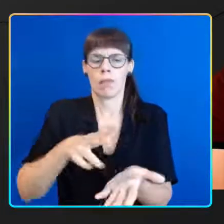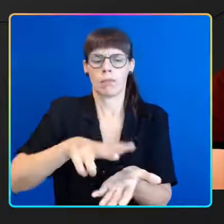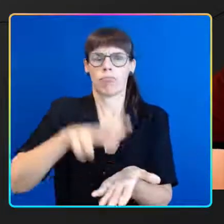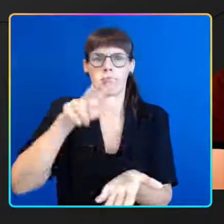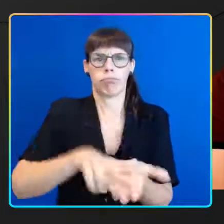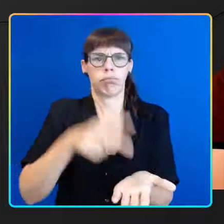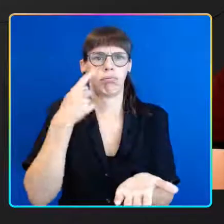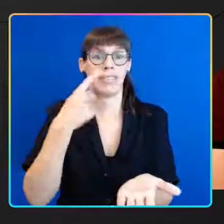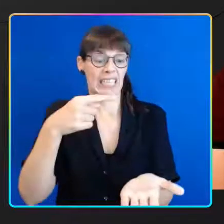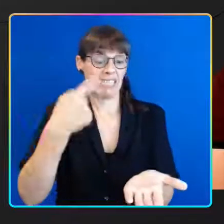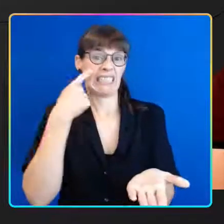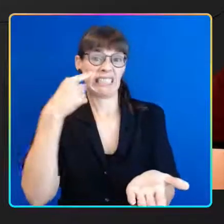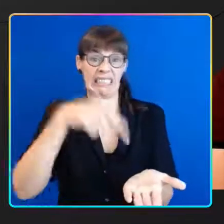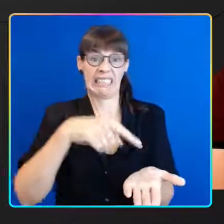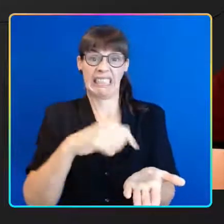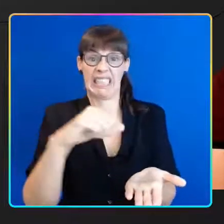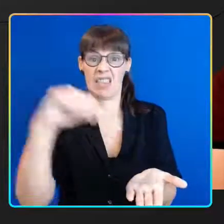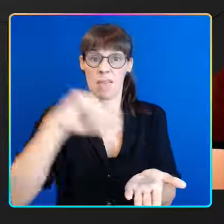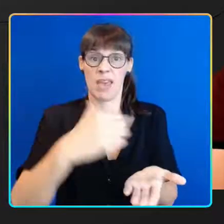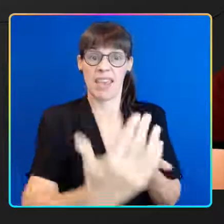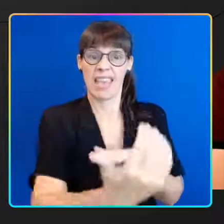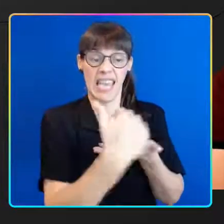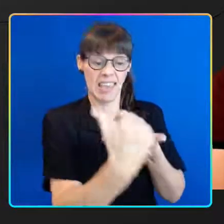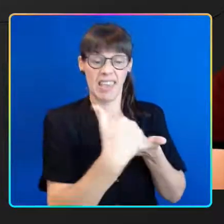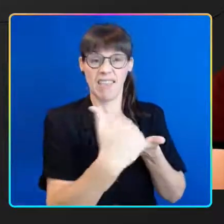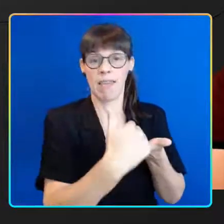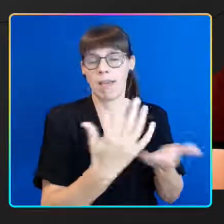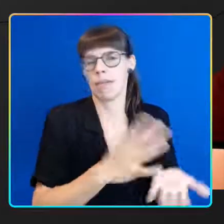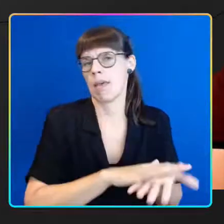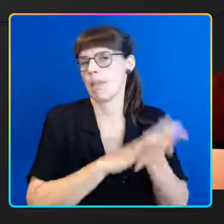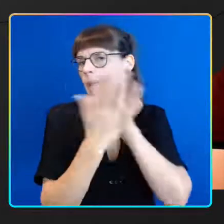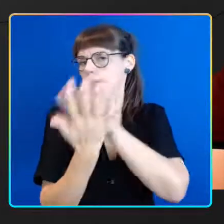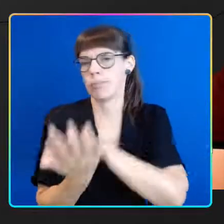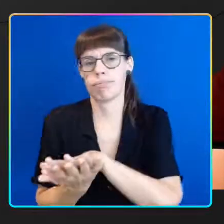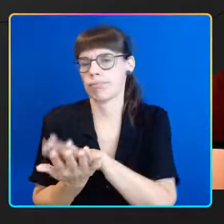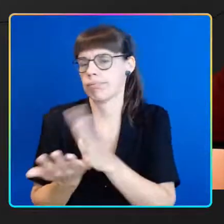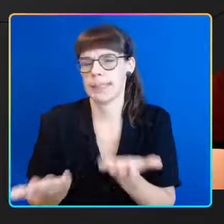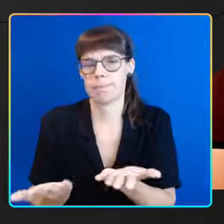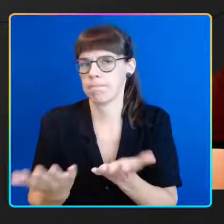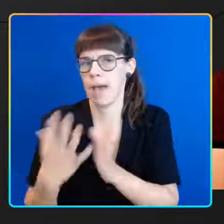data in, you usually get bad or wrong data out.